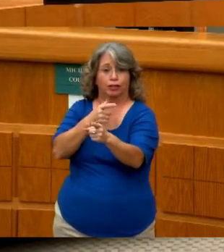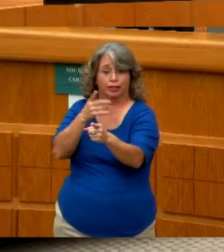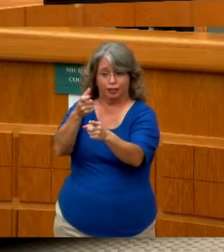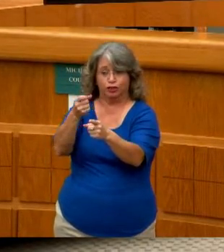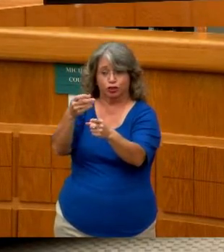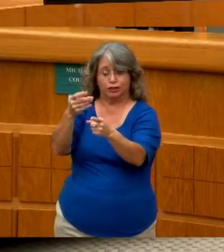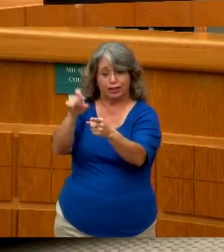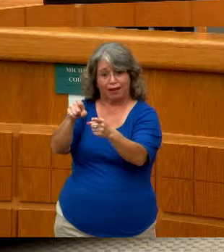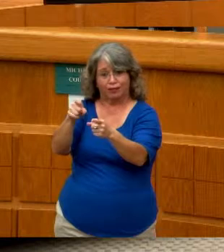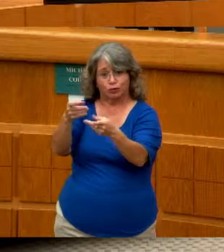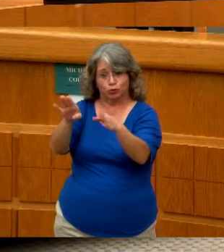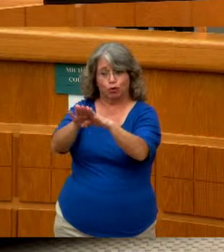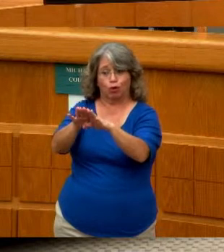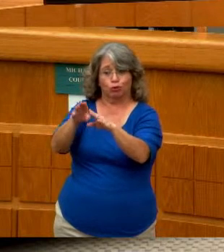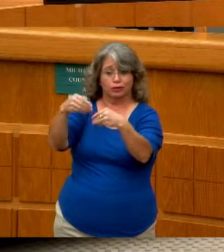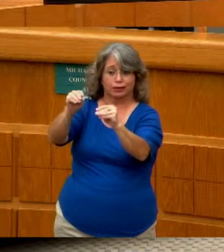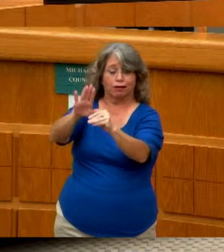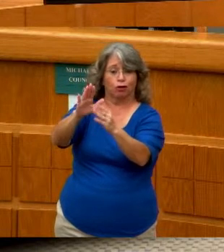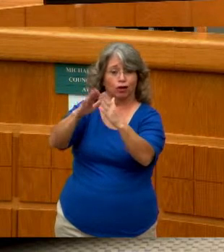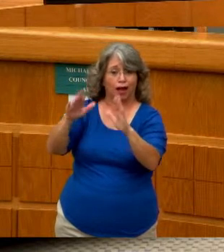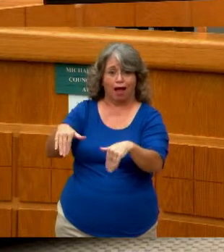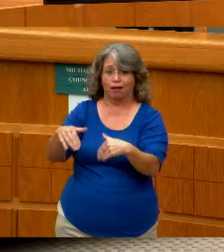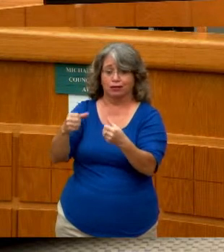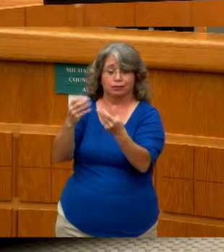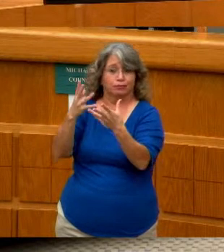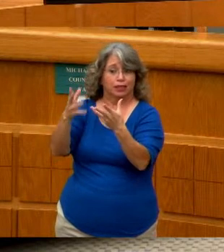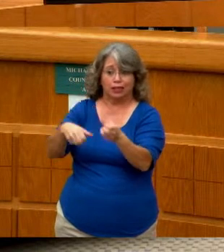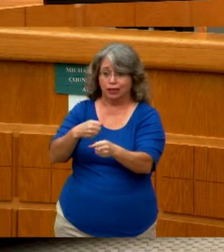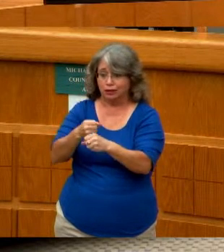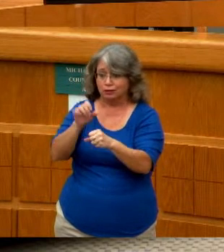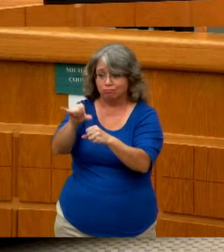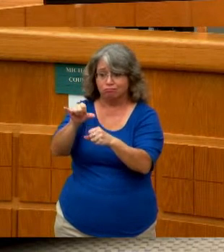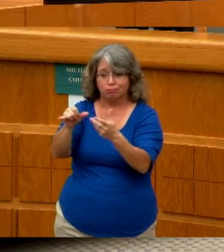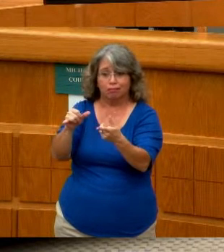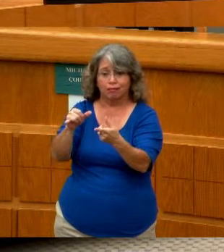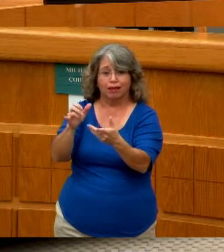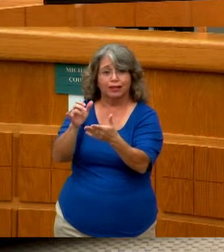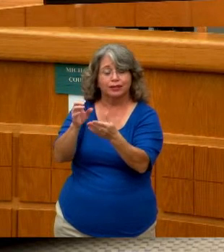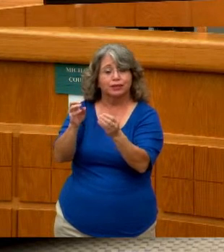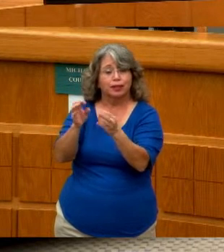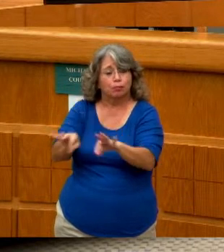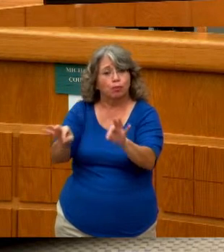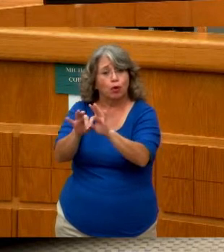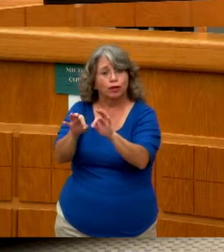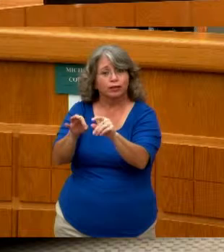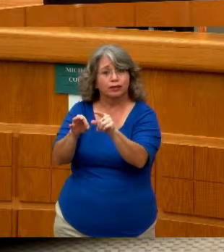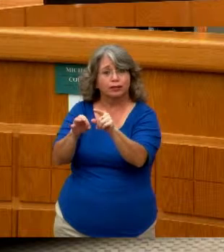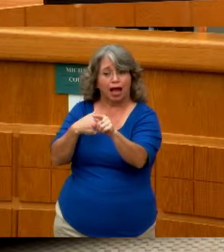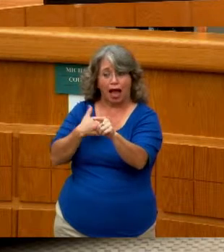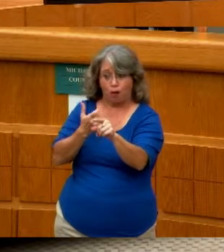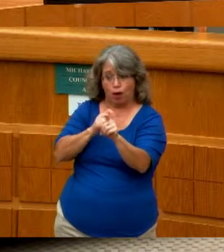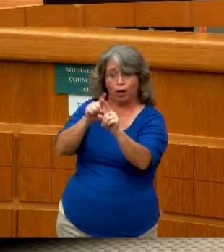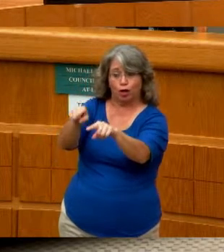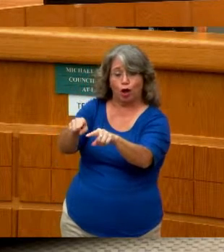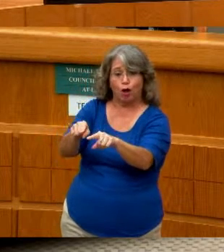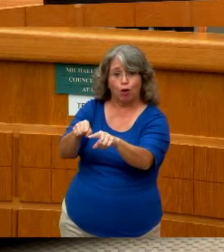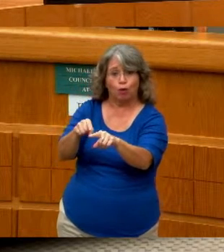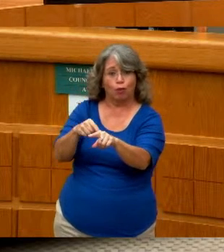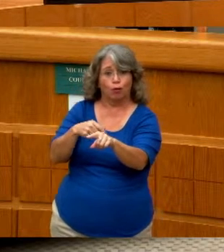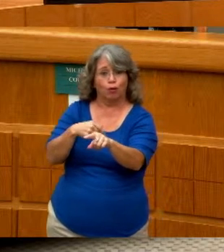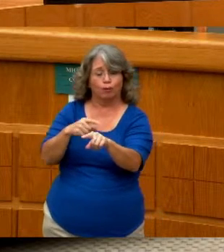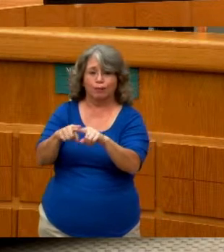York to see my mother. She's closing her house after all these years. I'm going to miss that. But what's more important? Her staying